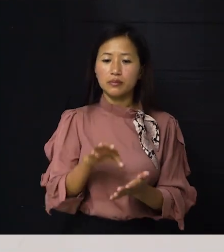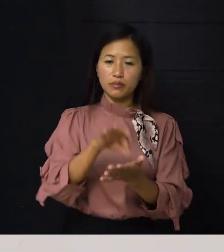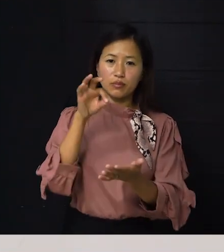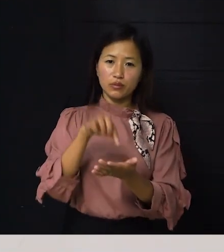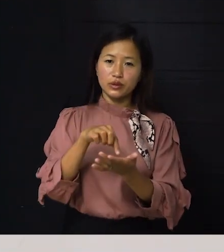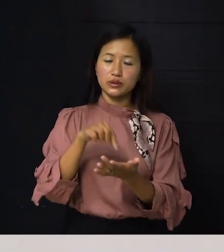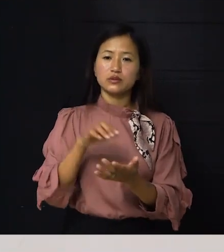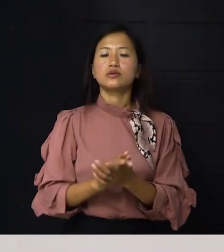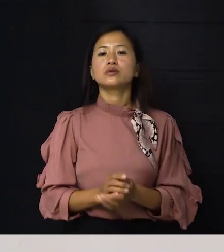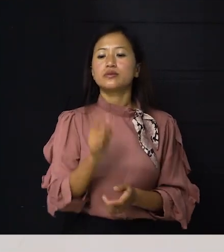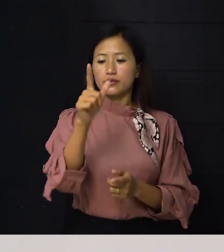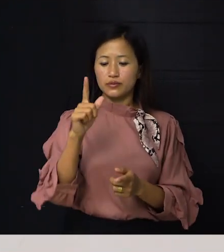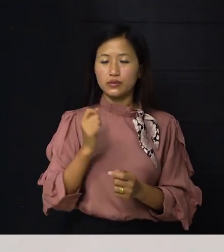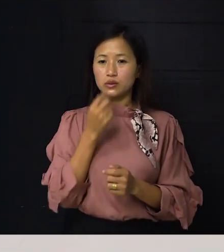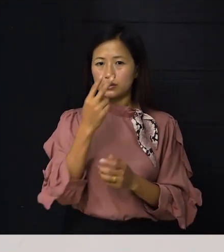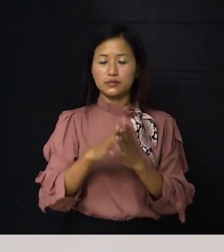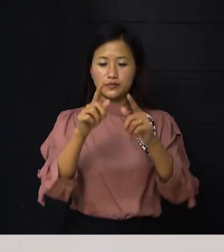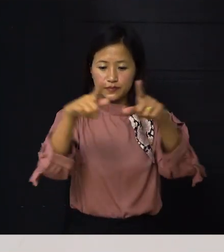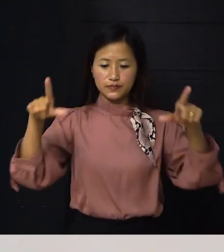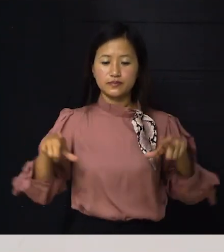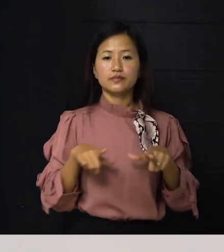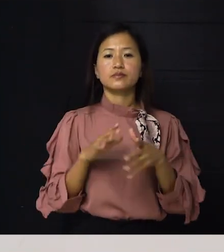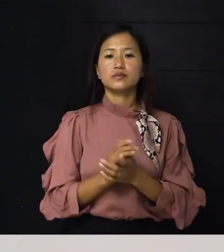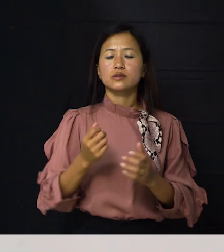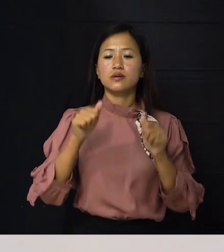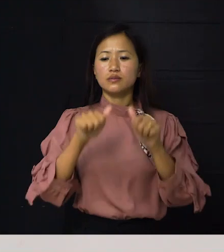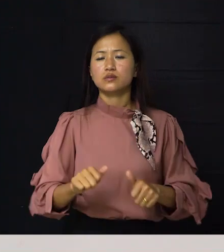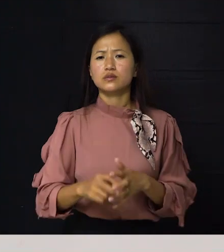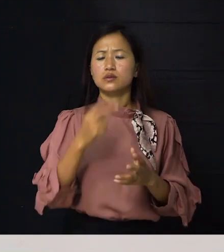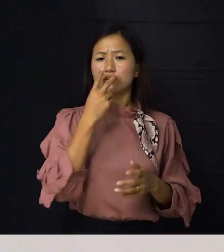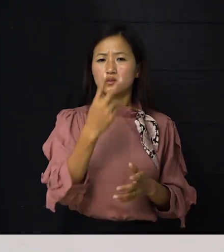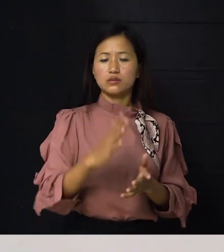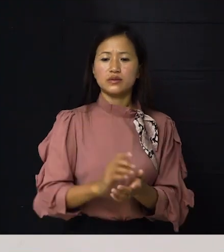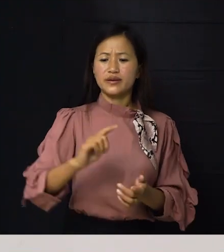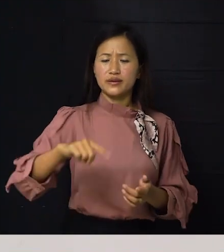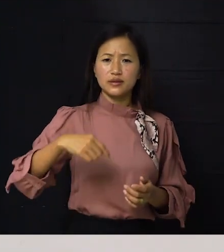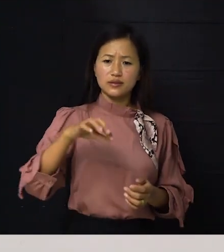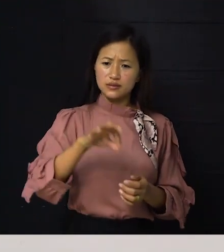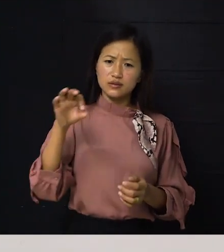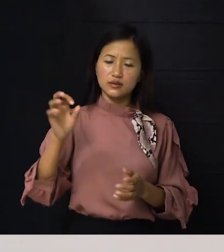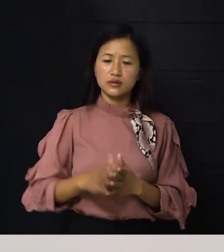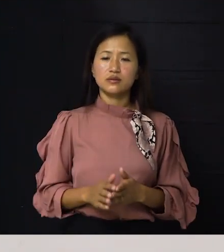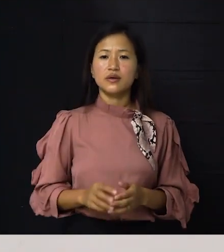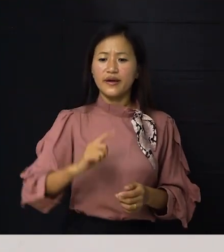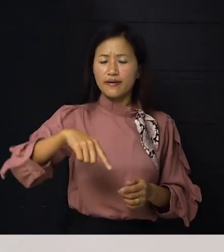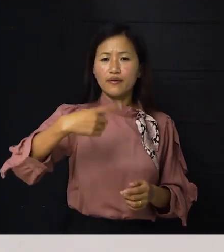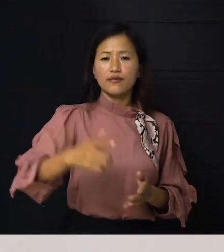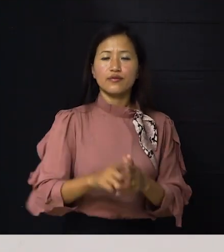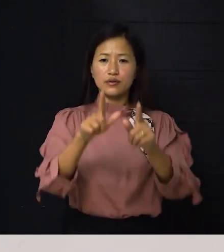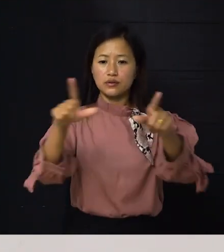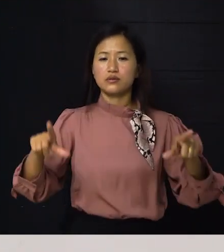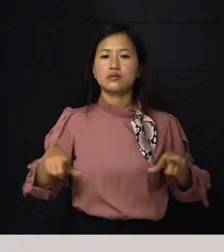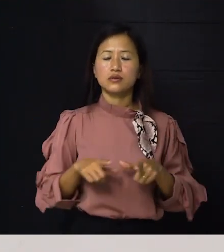land, because he himself was not able to go and look after each and every land, because there were quite a lot of it. So